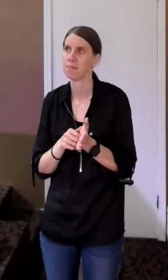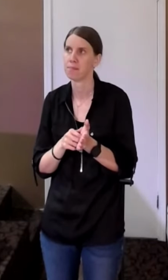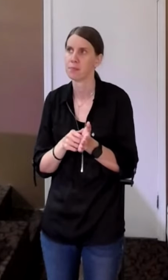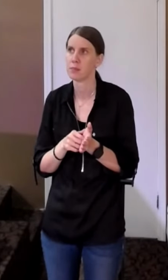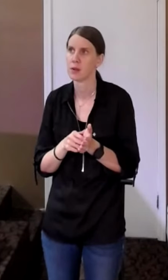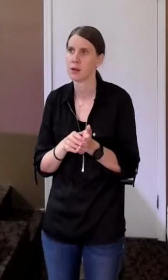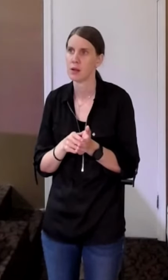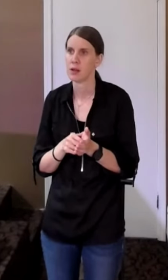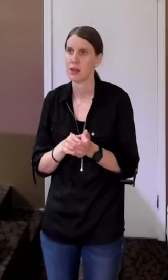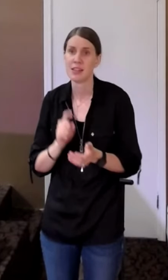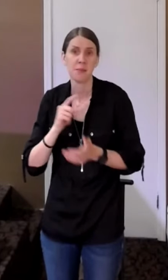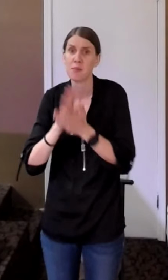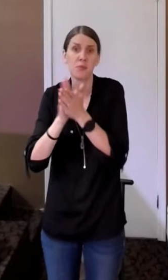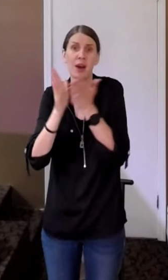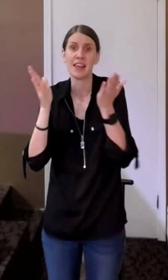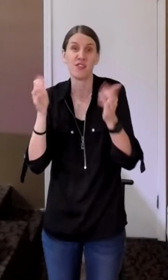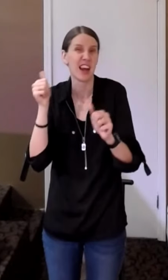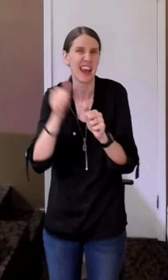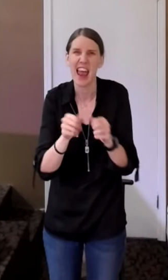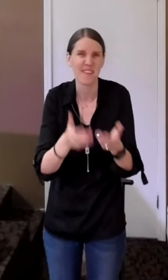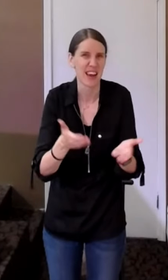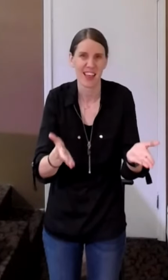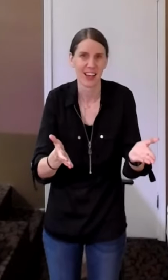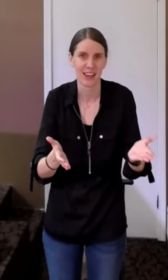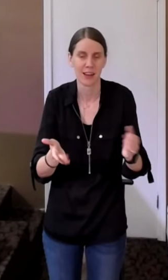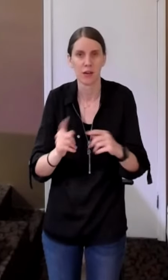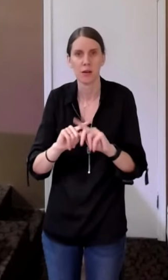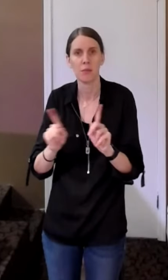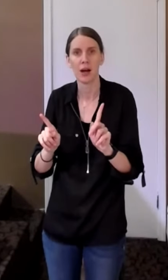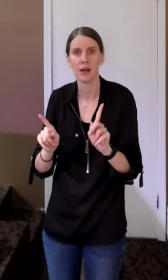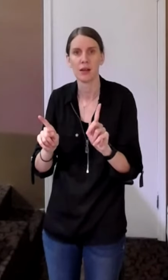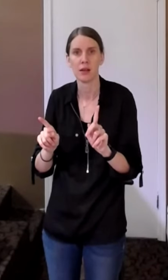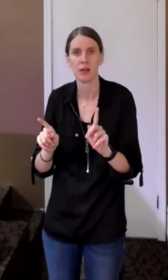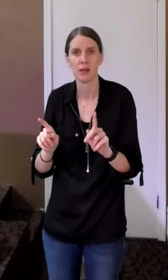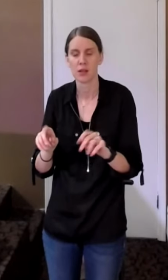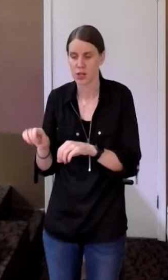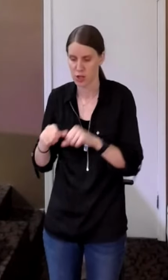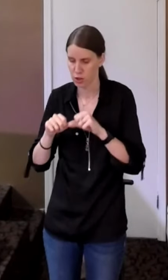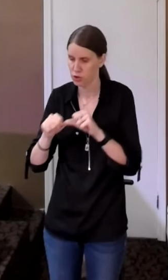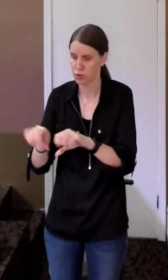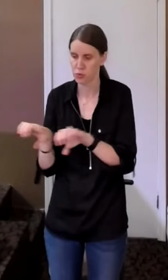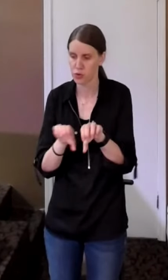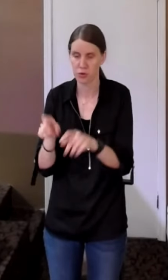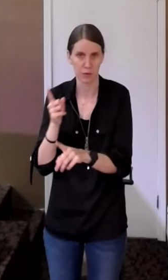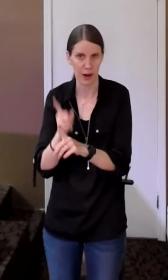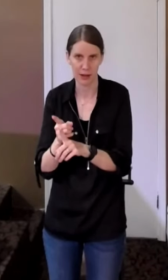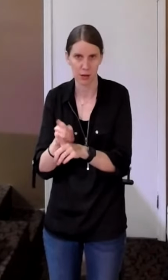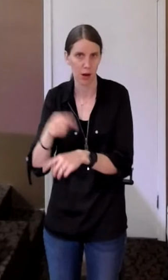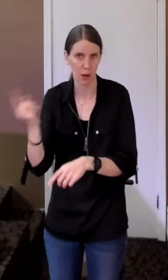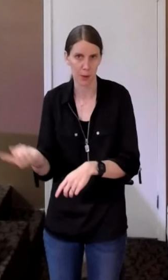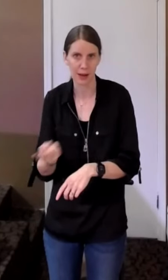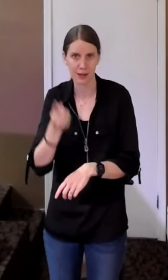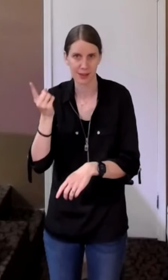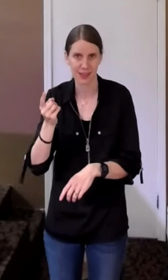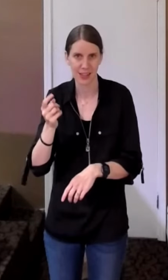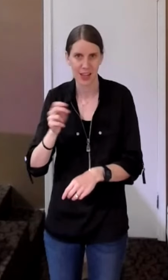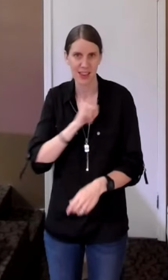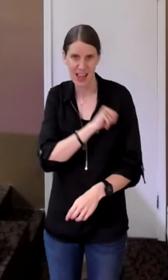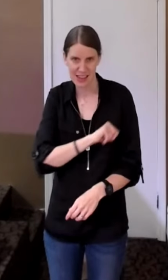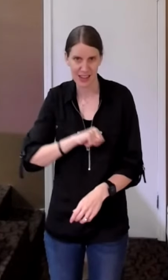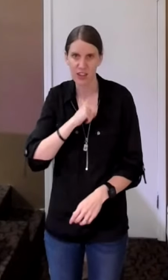be praised for every little thing. He did what was right. He didn't have to be encouraged to do what was right. It was in his